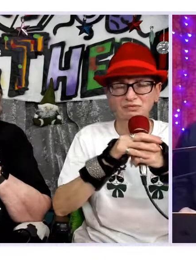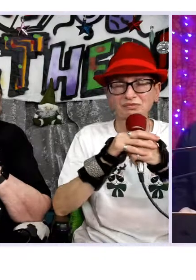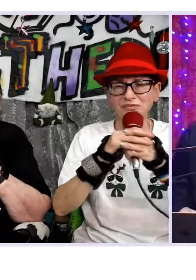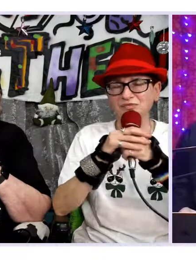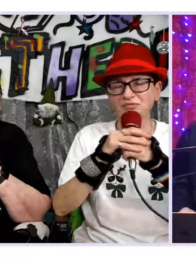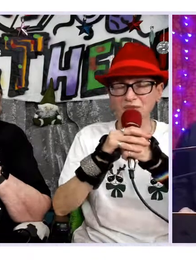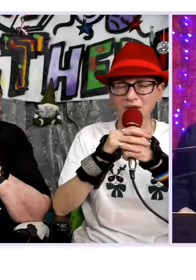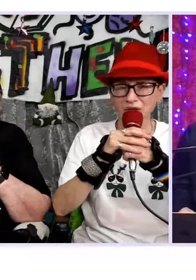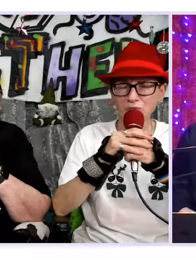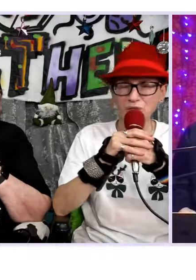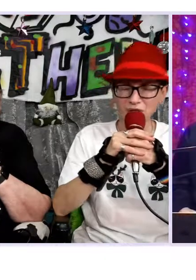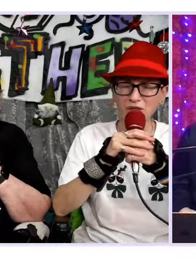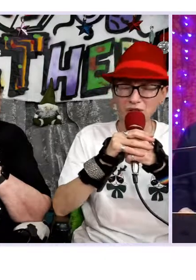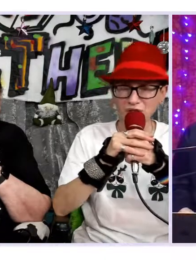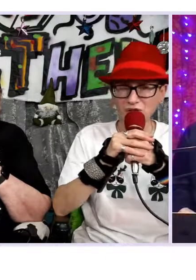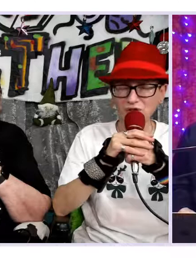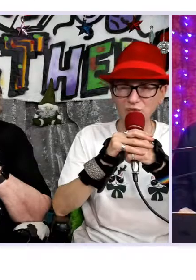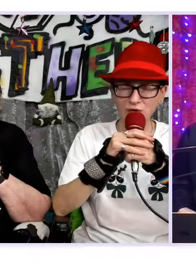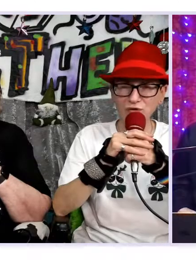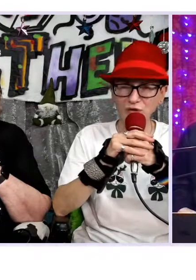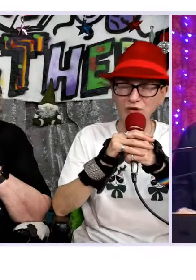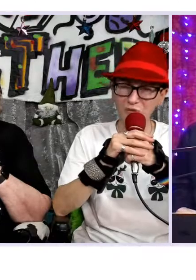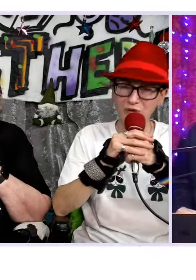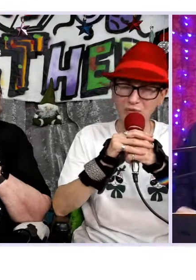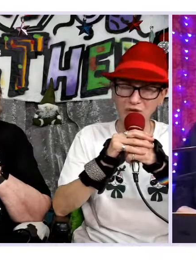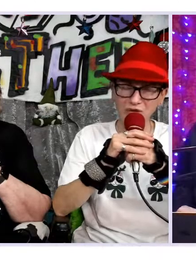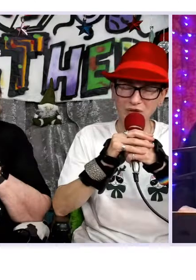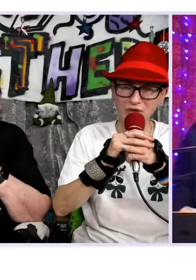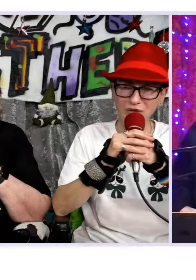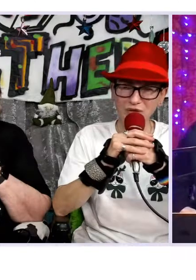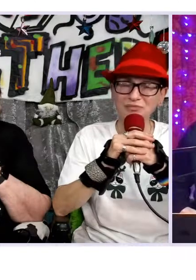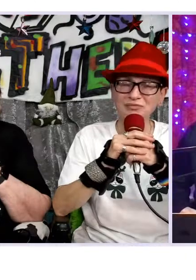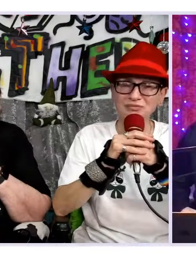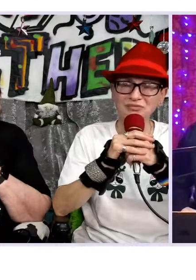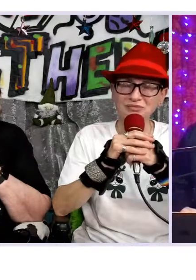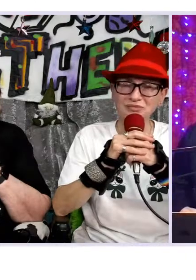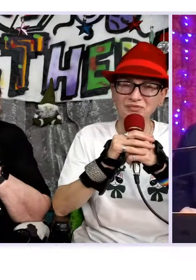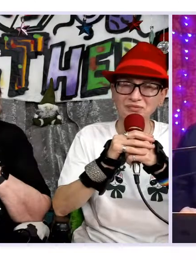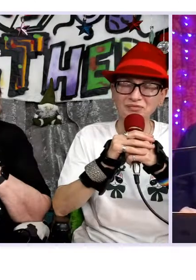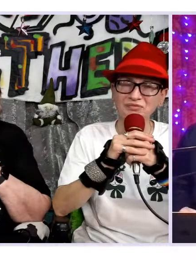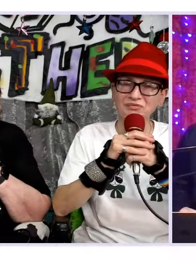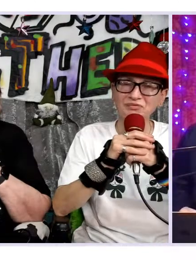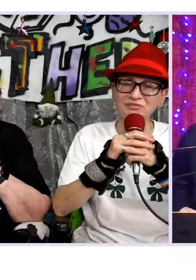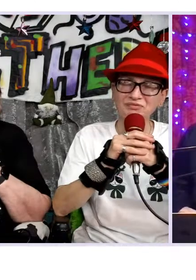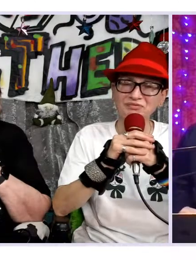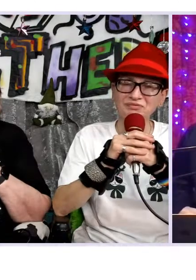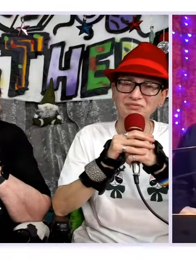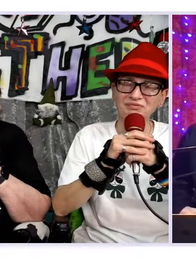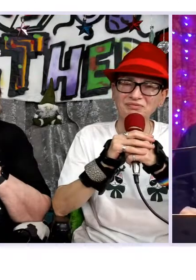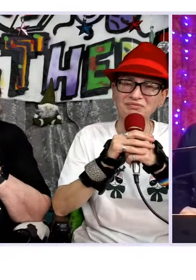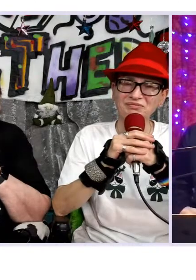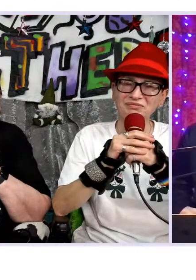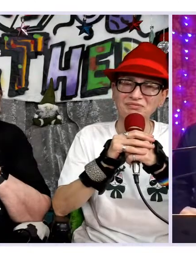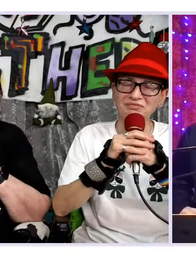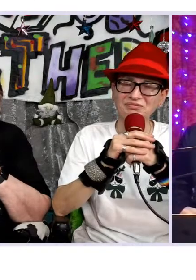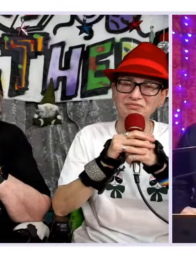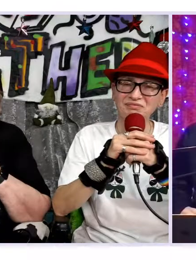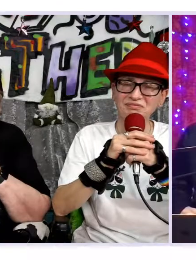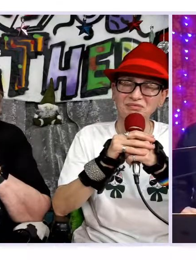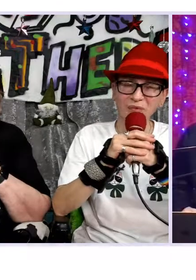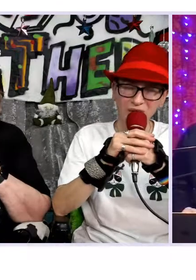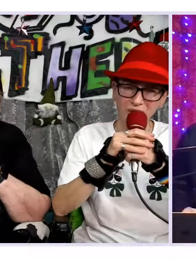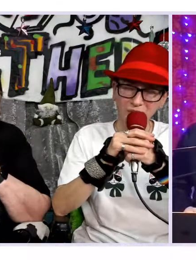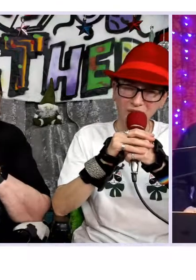So, That's the festival you run in the West it, Midlands, it, isn't yeah, it? it's one of them, a little baby festival, nothing compared to the Together